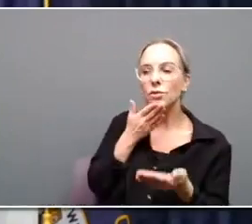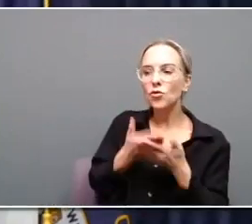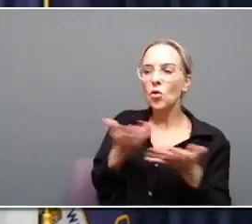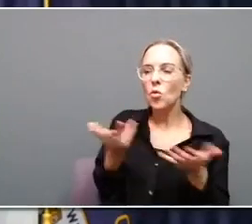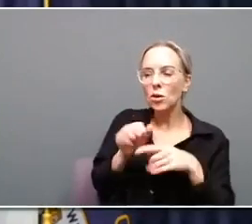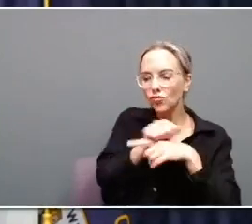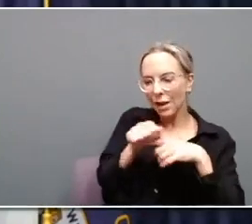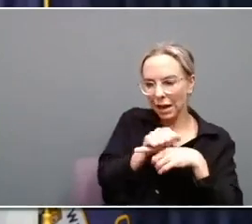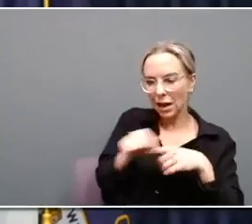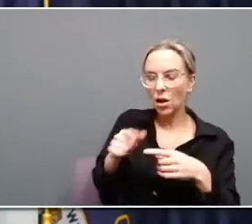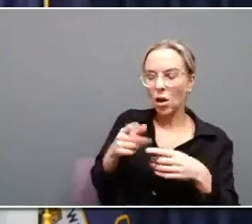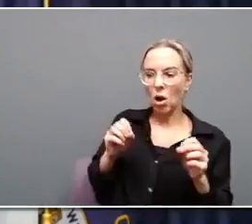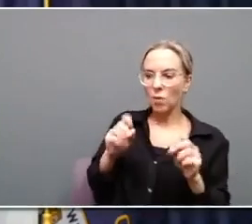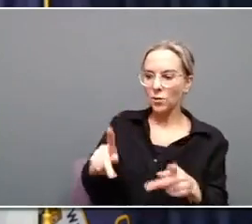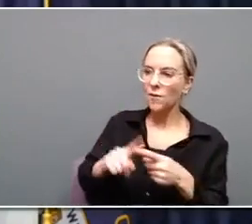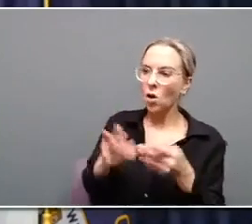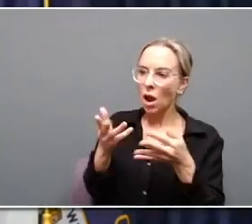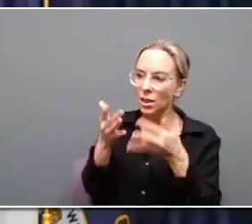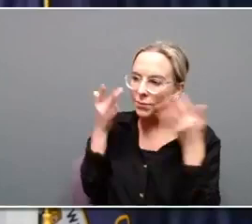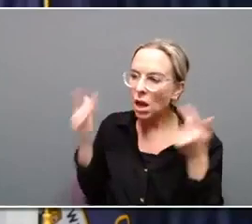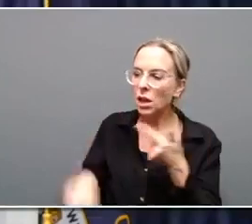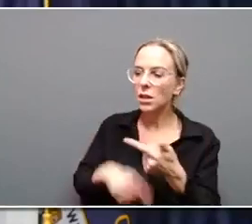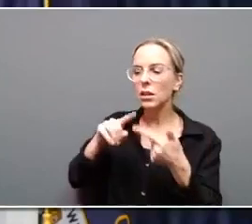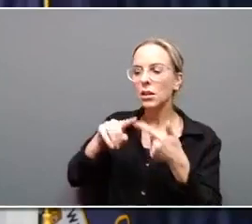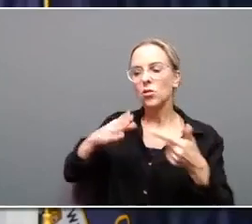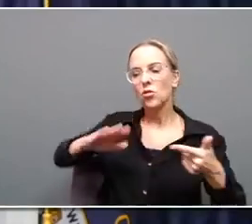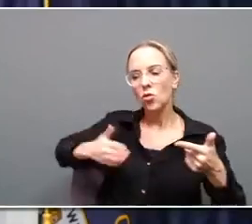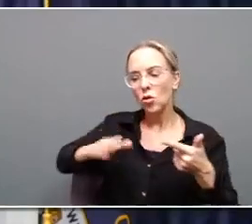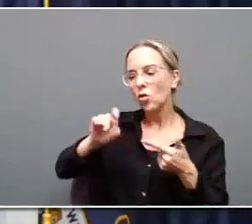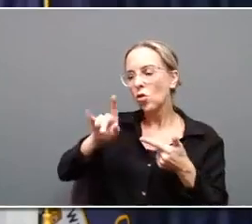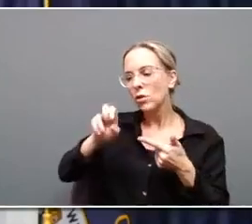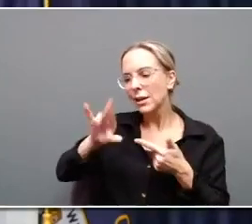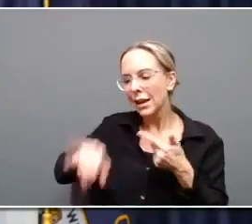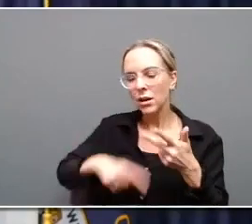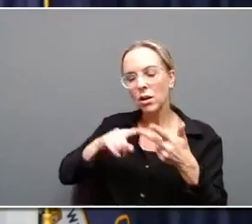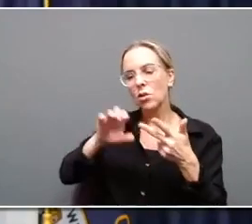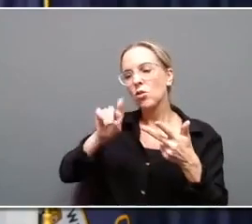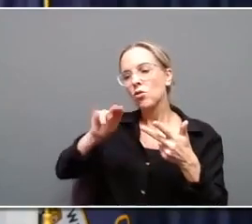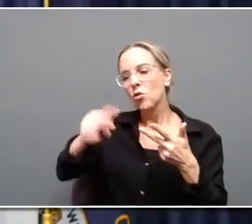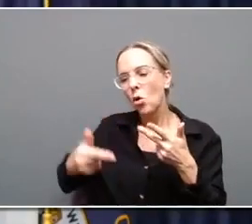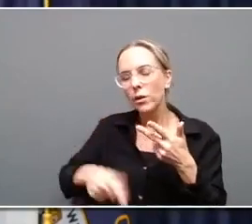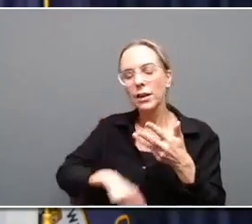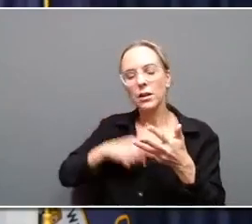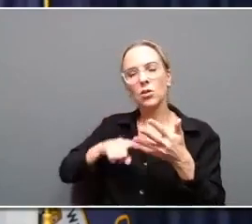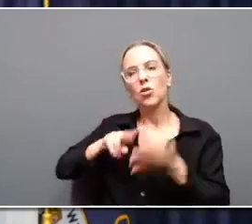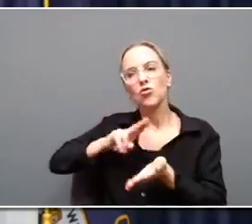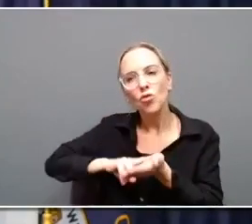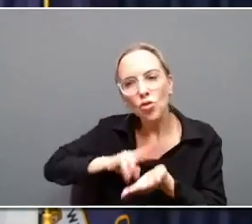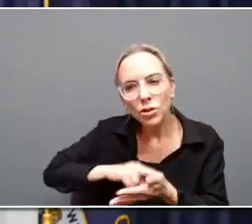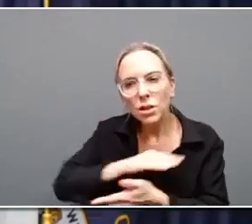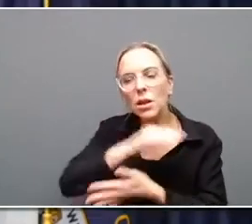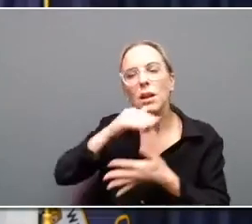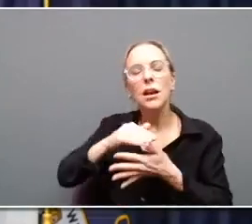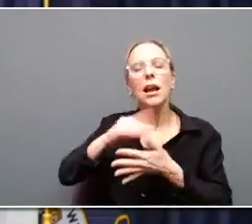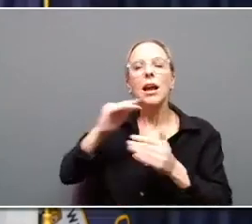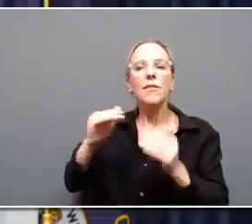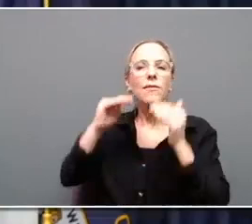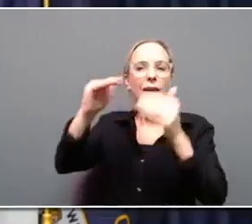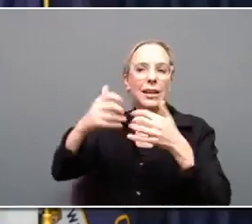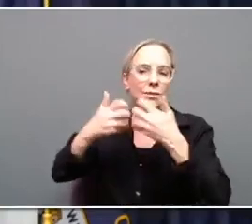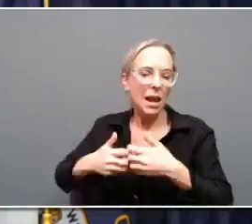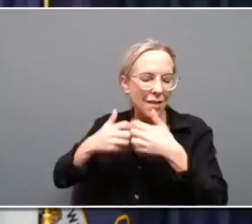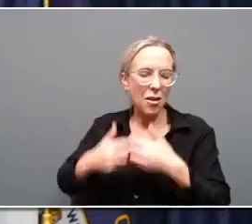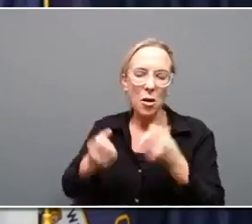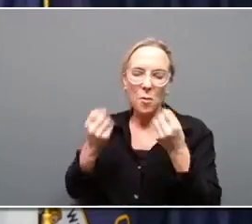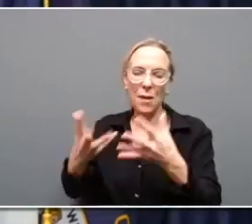hospitality, coding, culinary arts, educational services, nursing, advanced manufacturing, and so much more. So I want